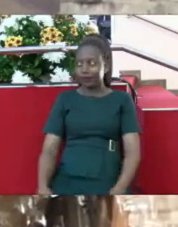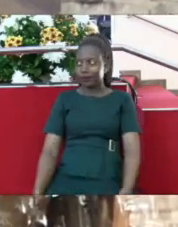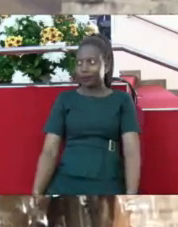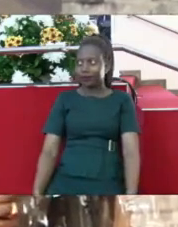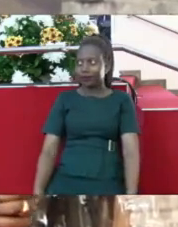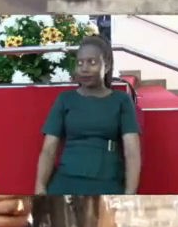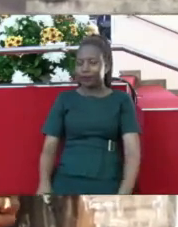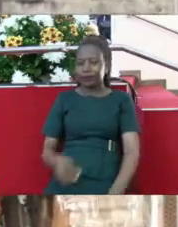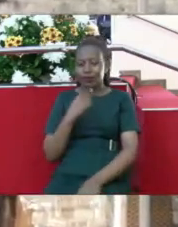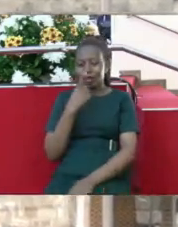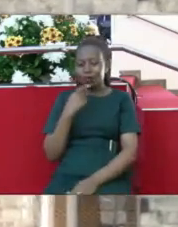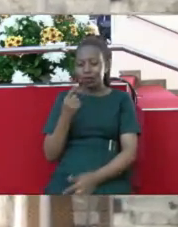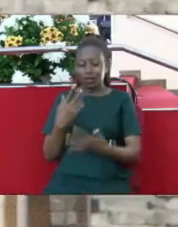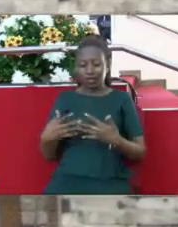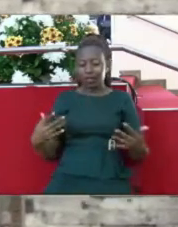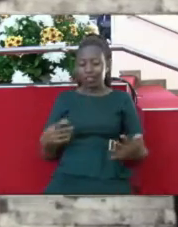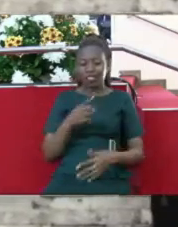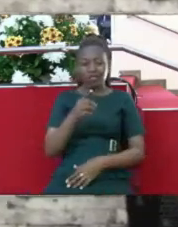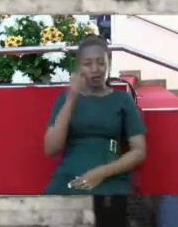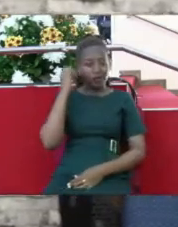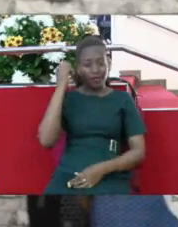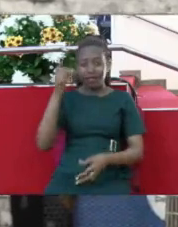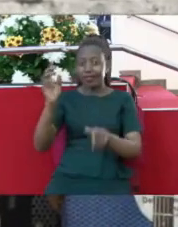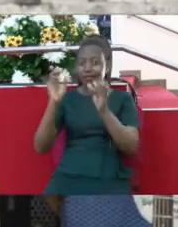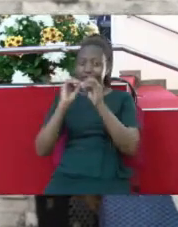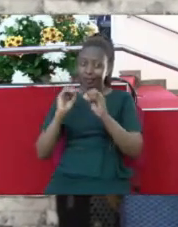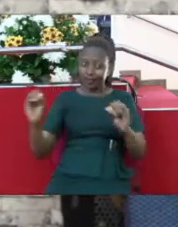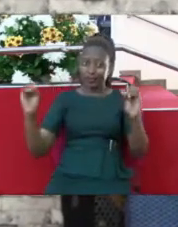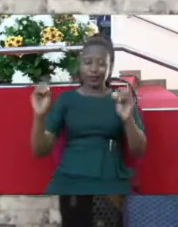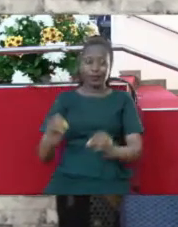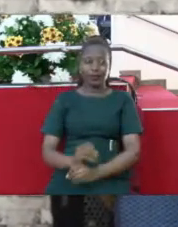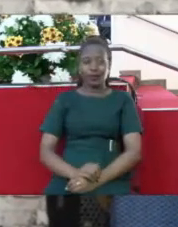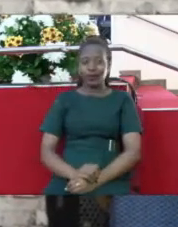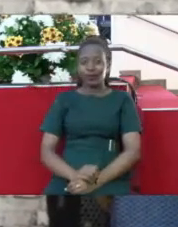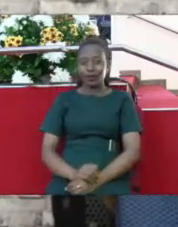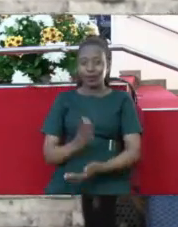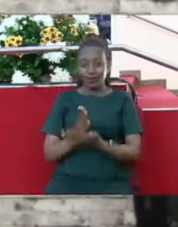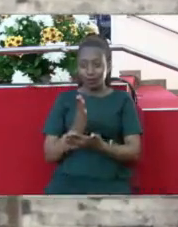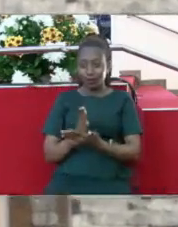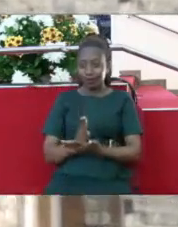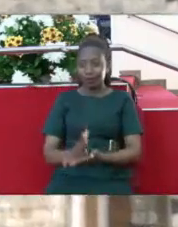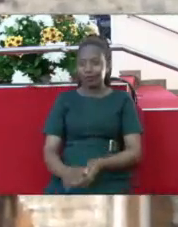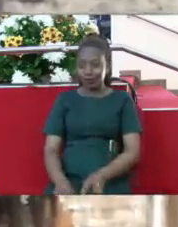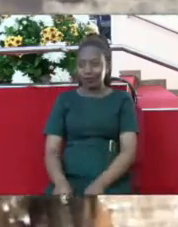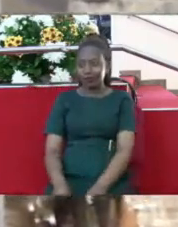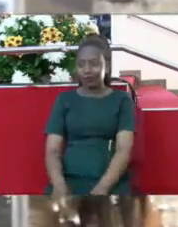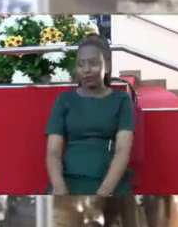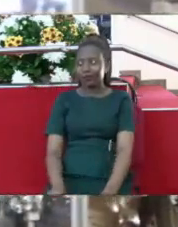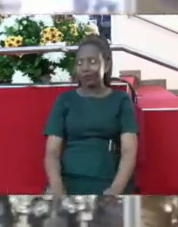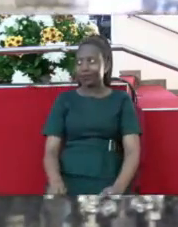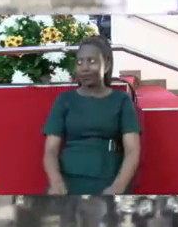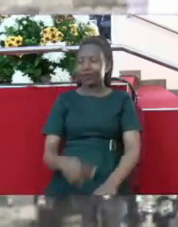heard? Unasema umesikia. I see, alifanya nini? He did this. Every one of them.